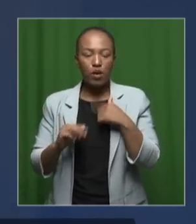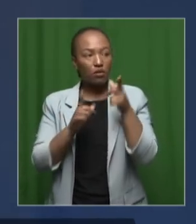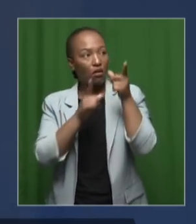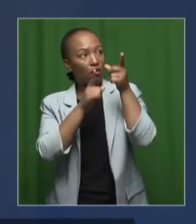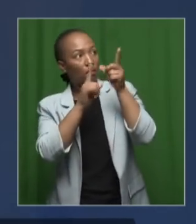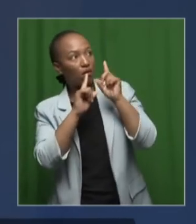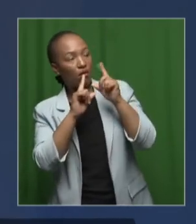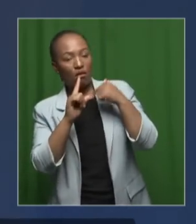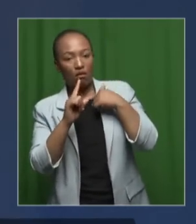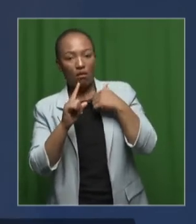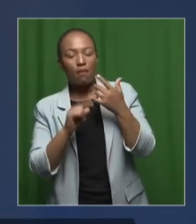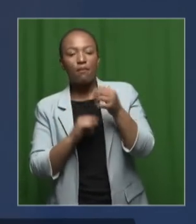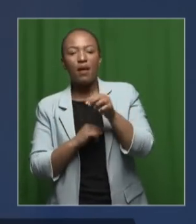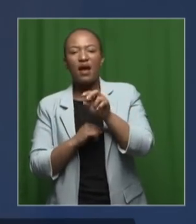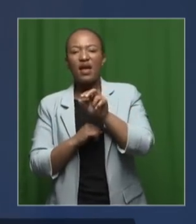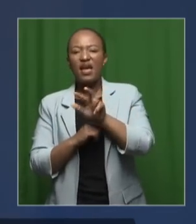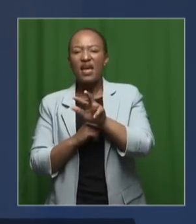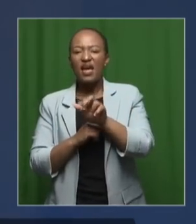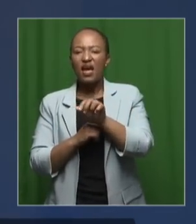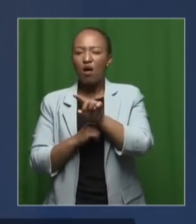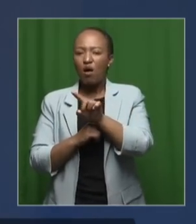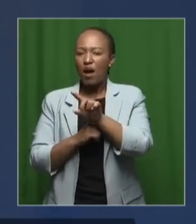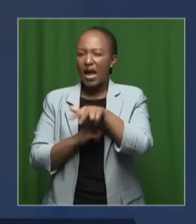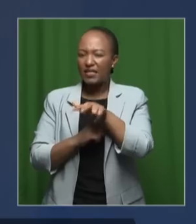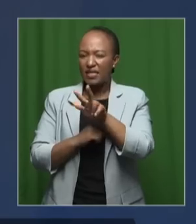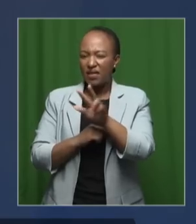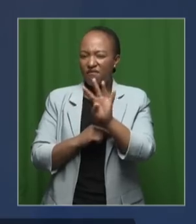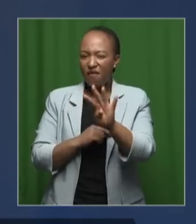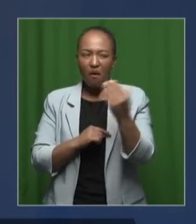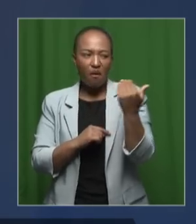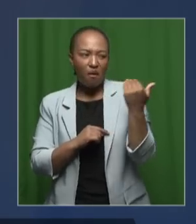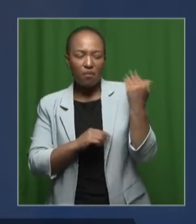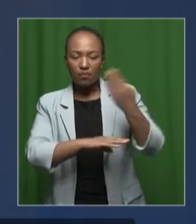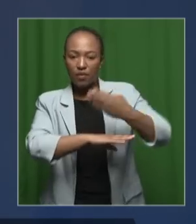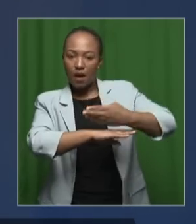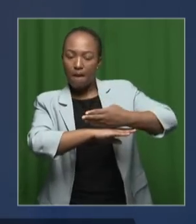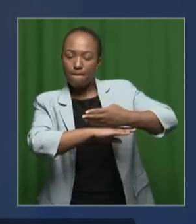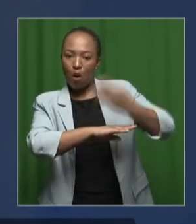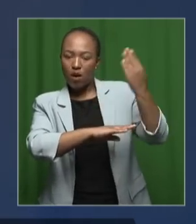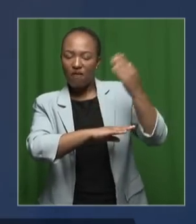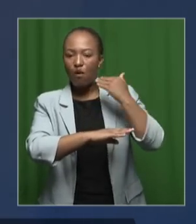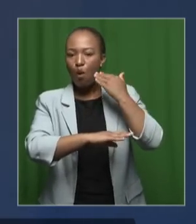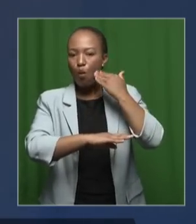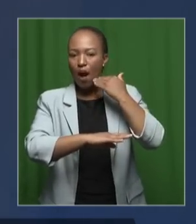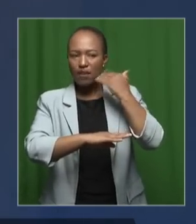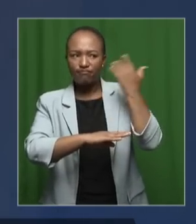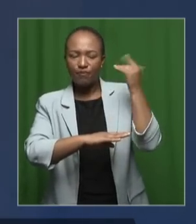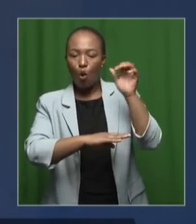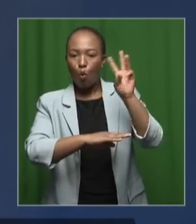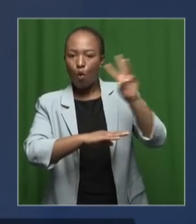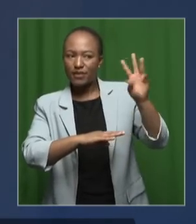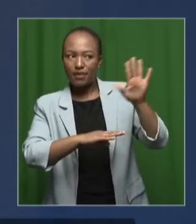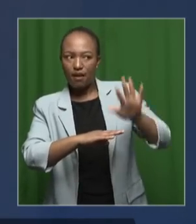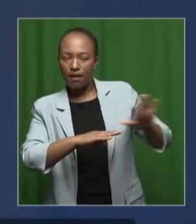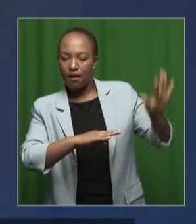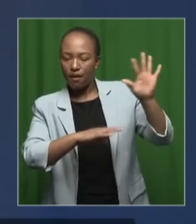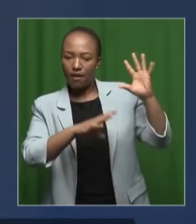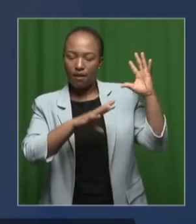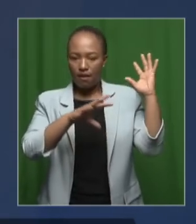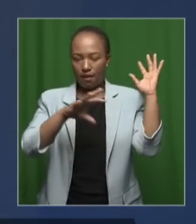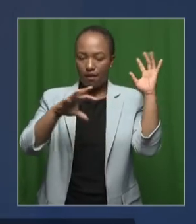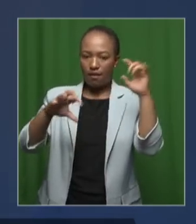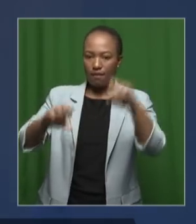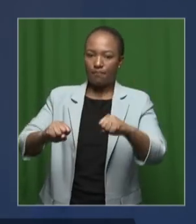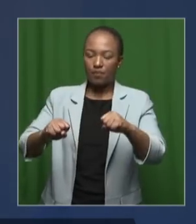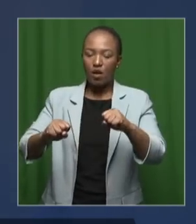by the 1884, 1885 Berlin Conference borders of the imperialists that have sown deep